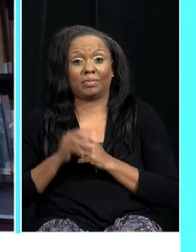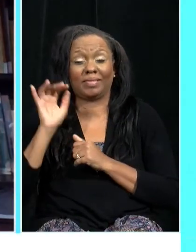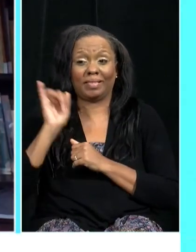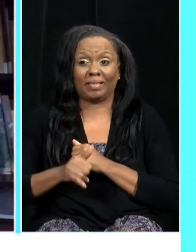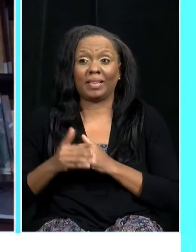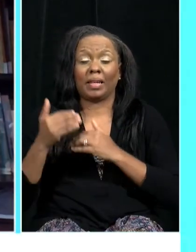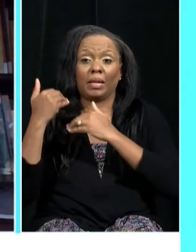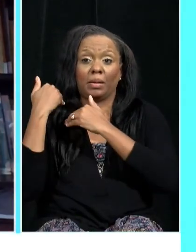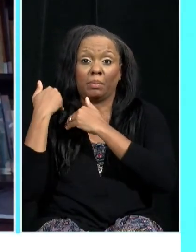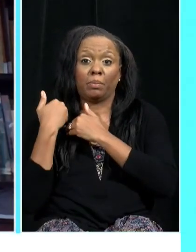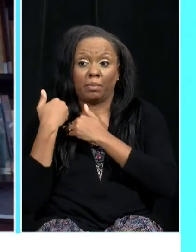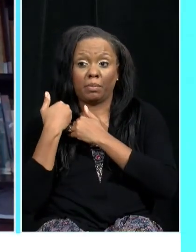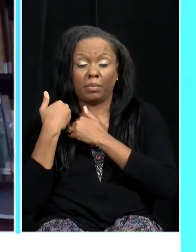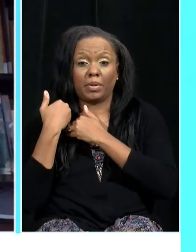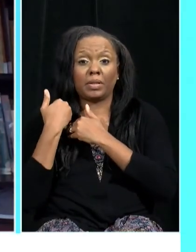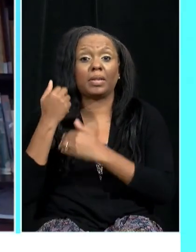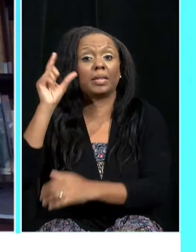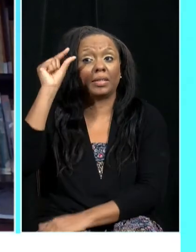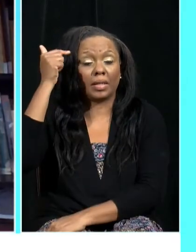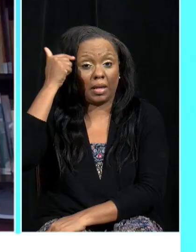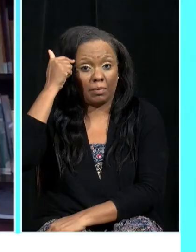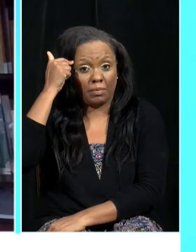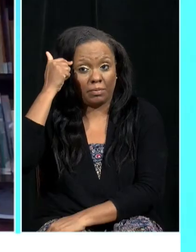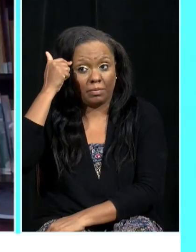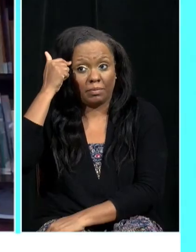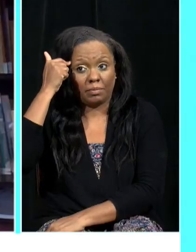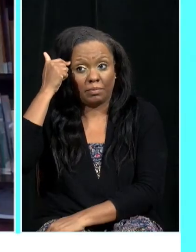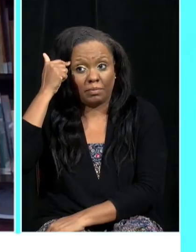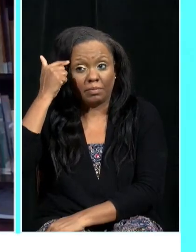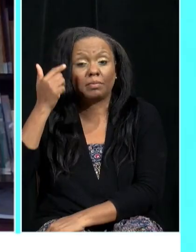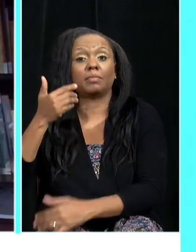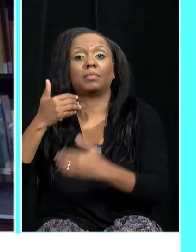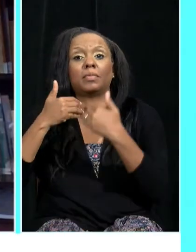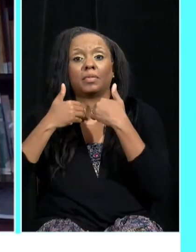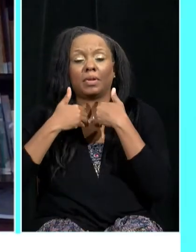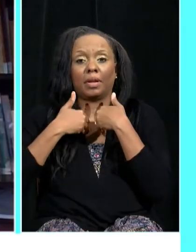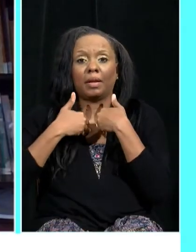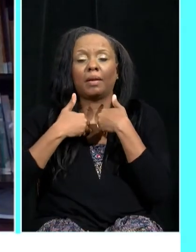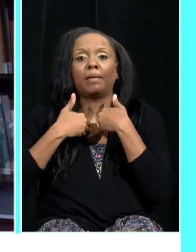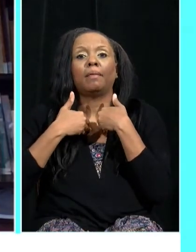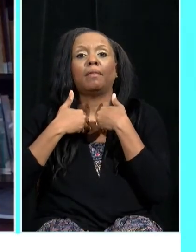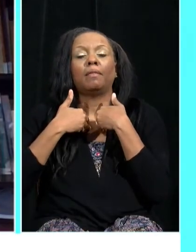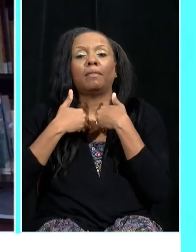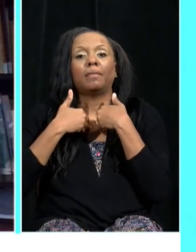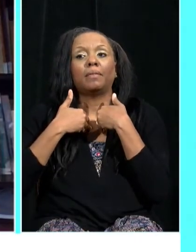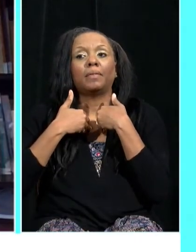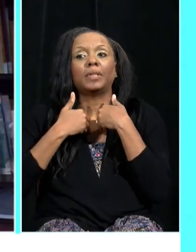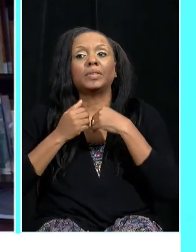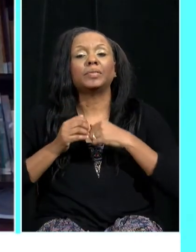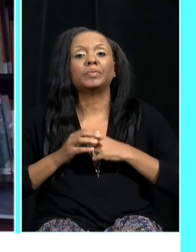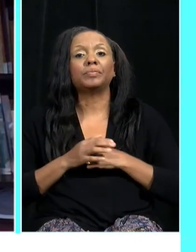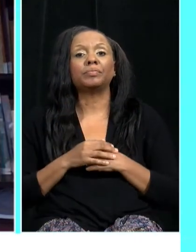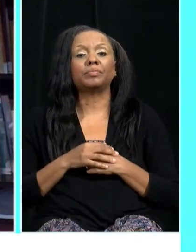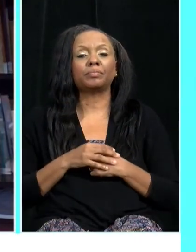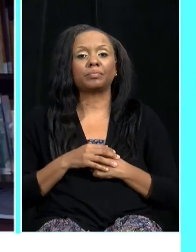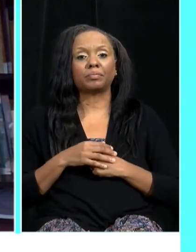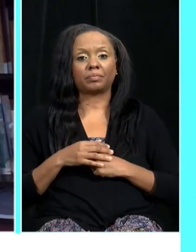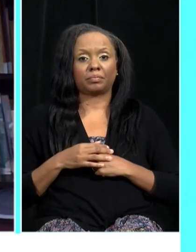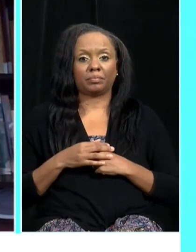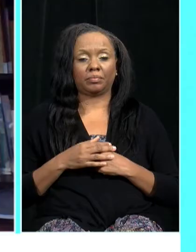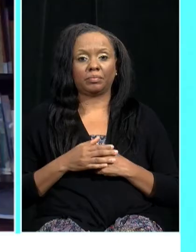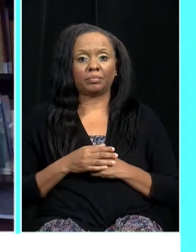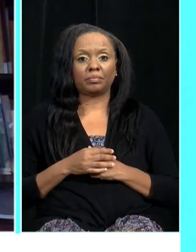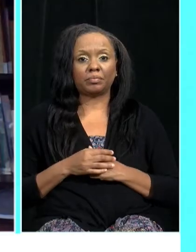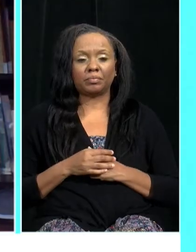the state to have a regulatory environment that